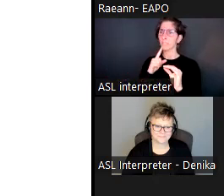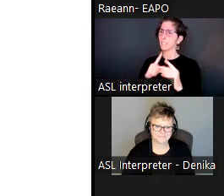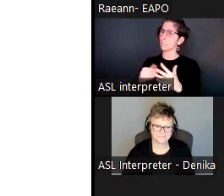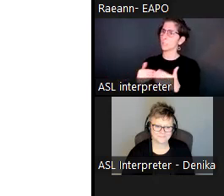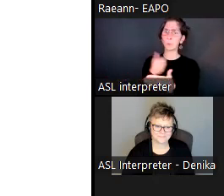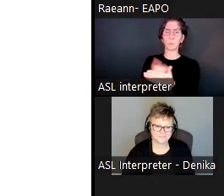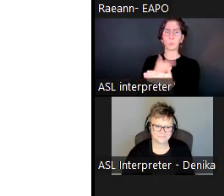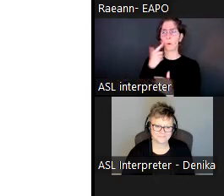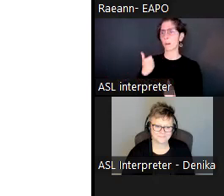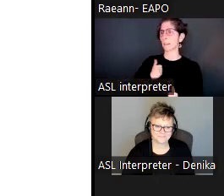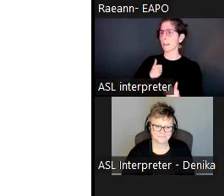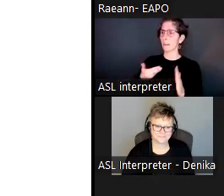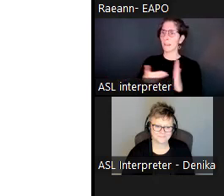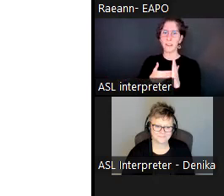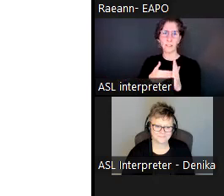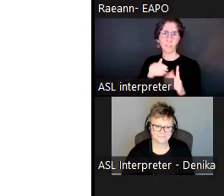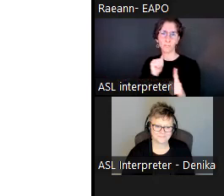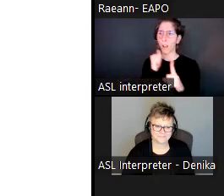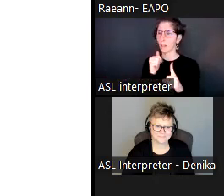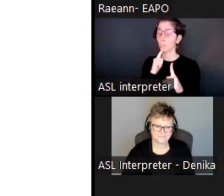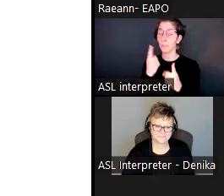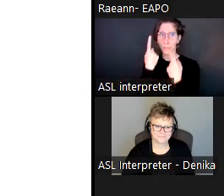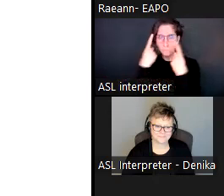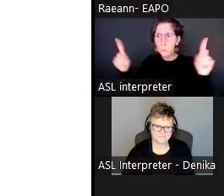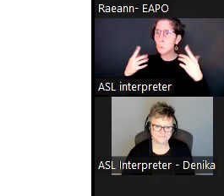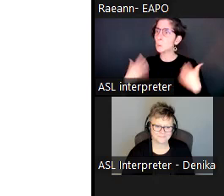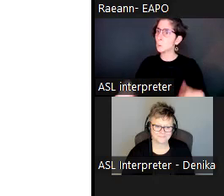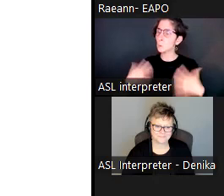Canadian anti-fraud and has shown to be very effective.